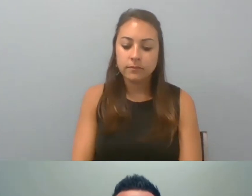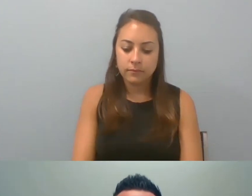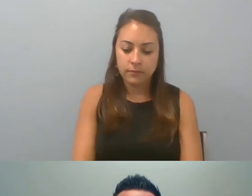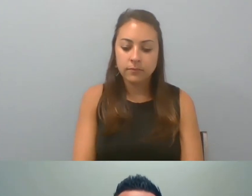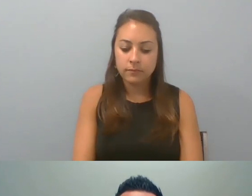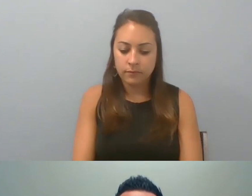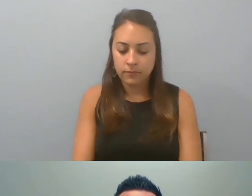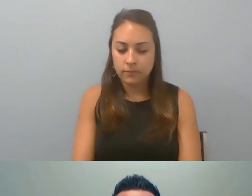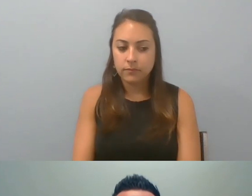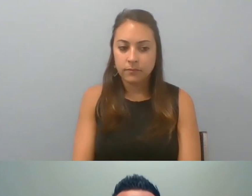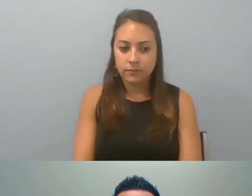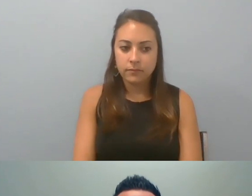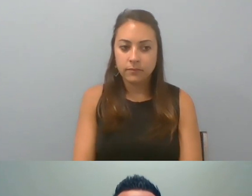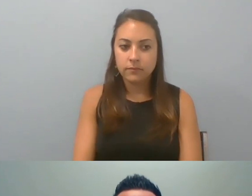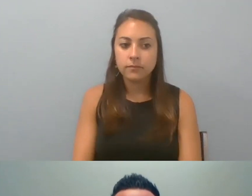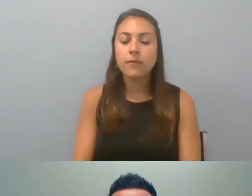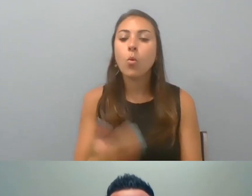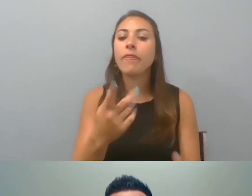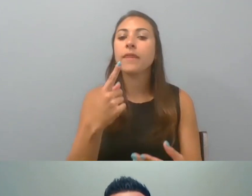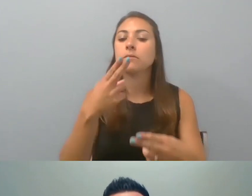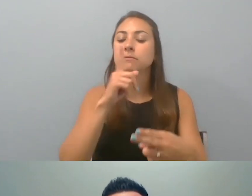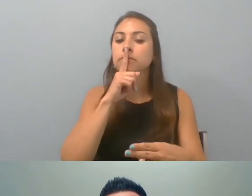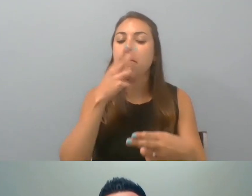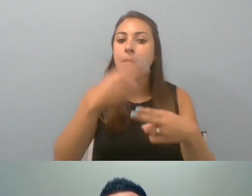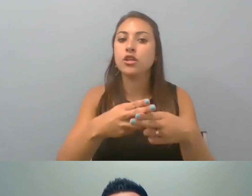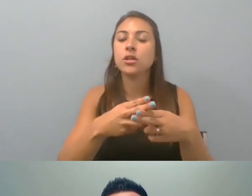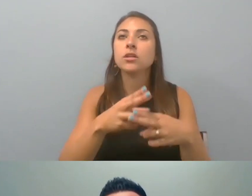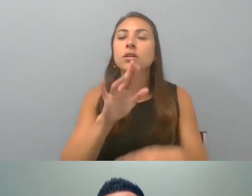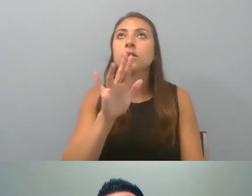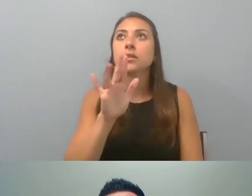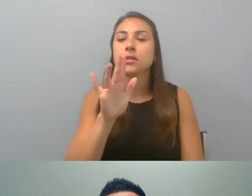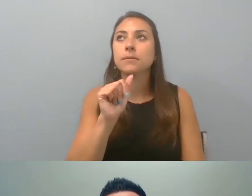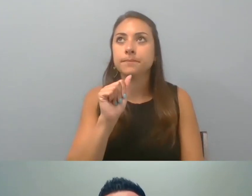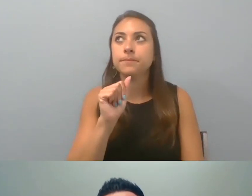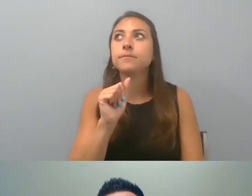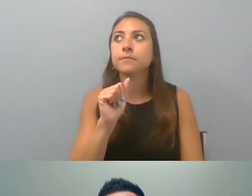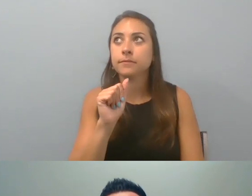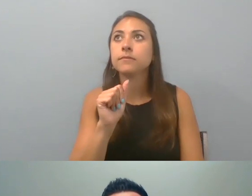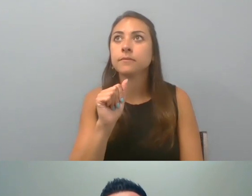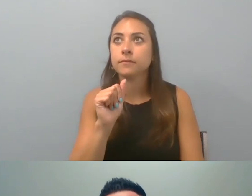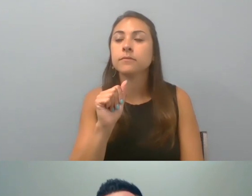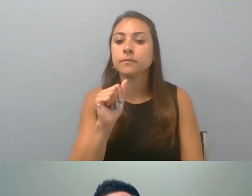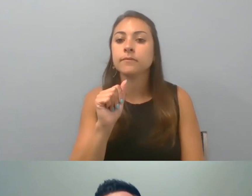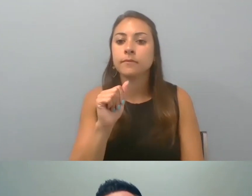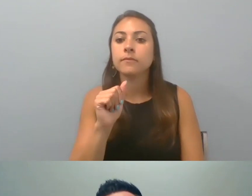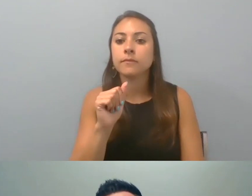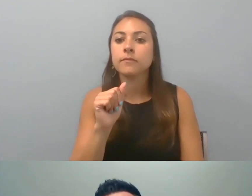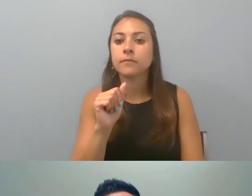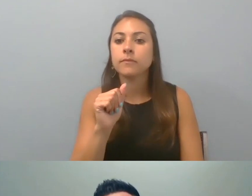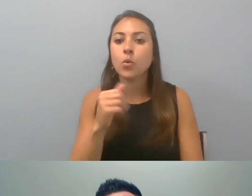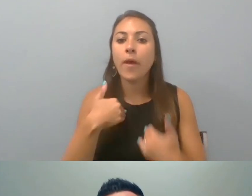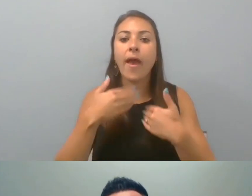one thing that we didn't mention in the slide because we're more focusing on the dining locations, but we do operate a small C-store